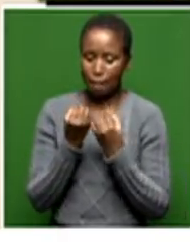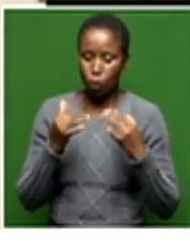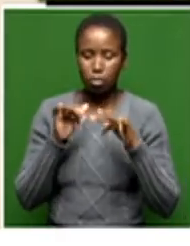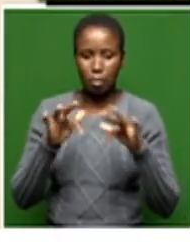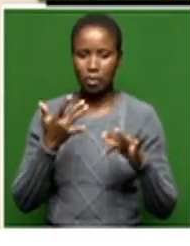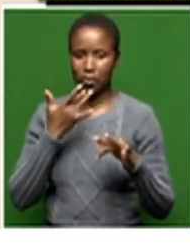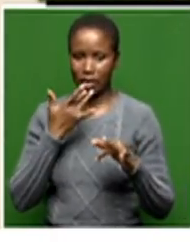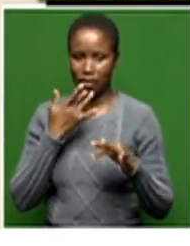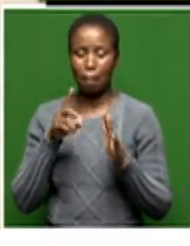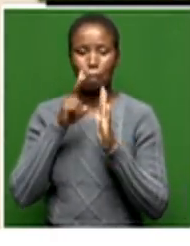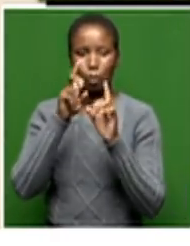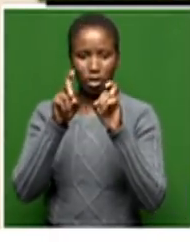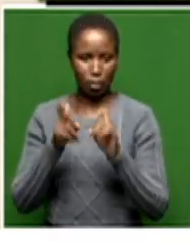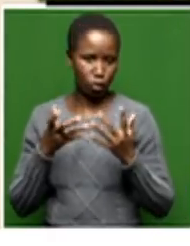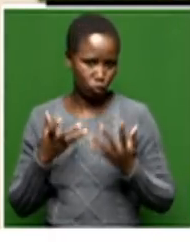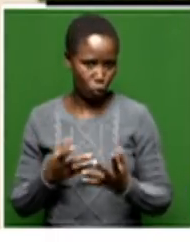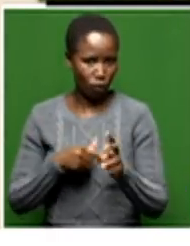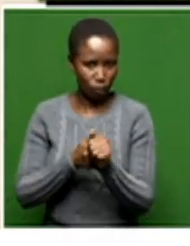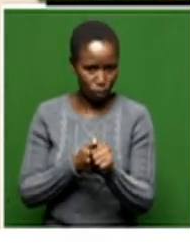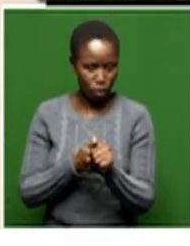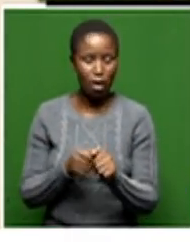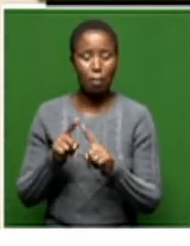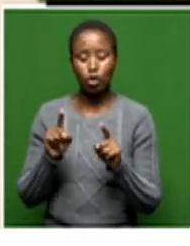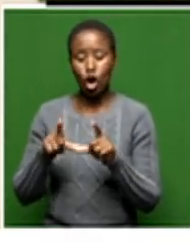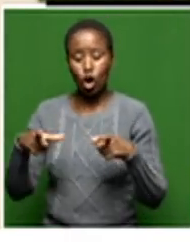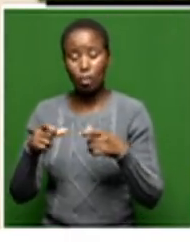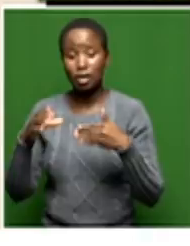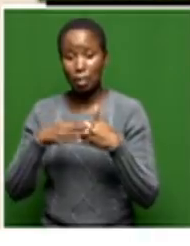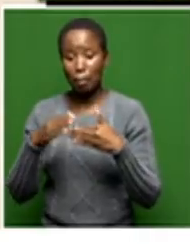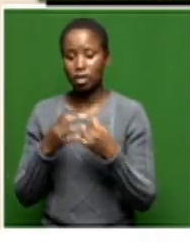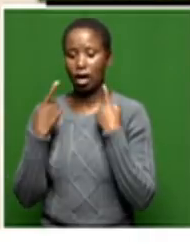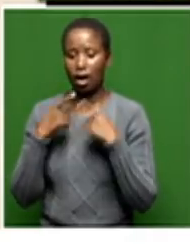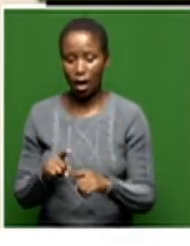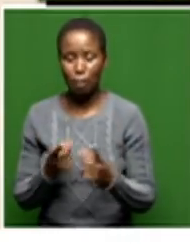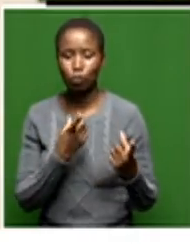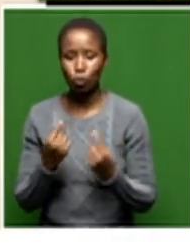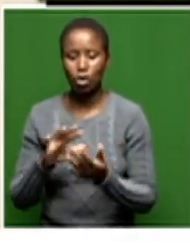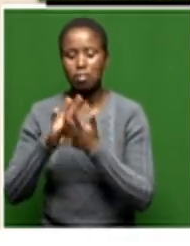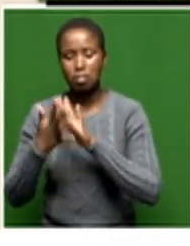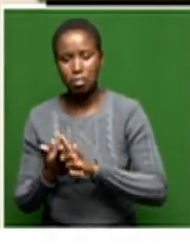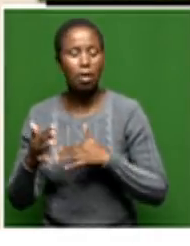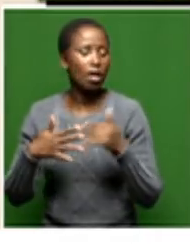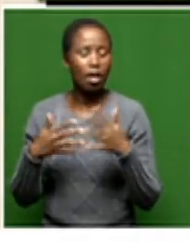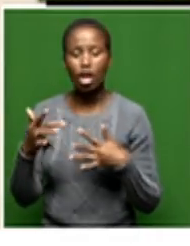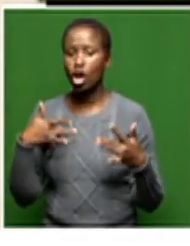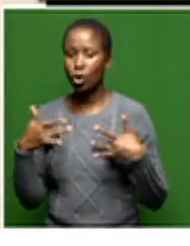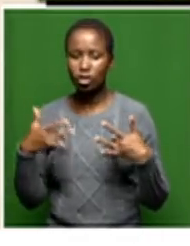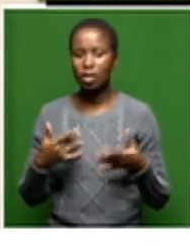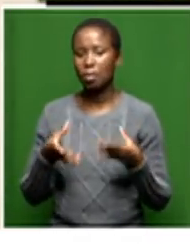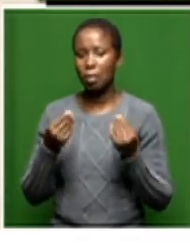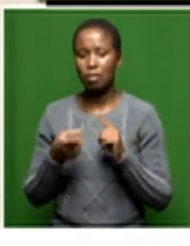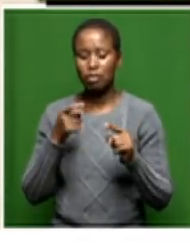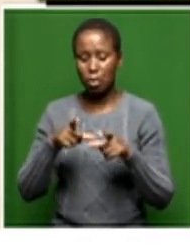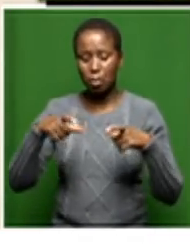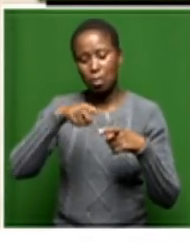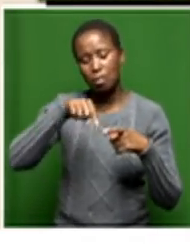to crush whatever proposals come from committee members, to try and crush whatever concerns that other committee members raise,